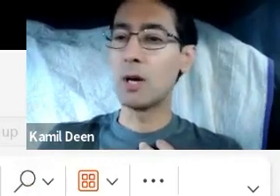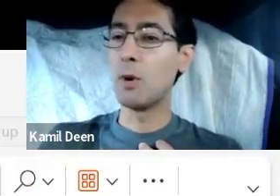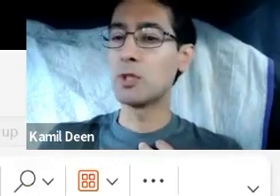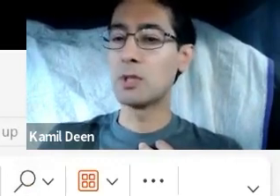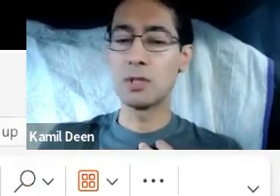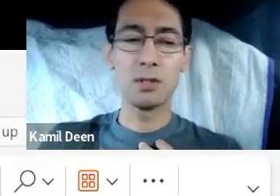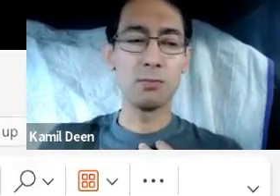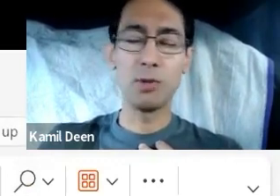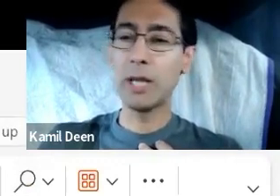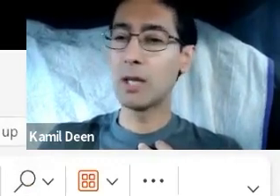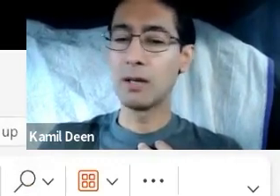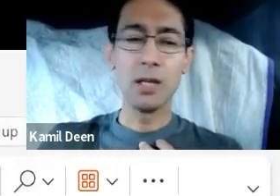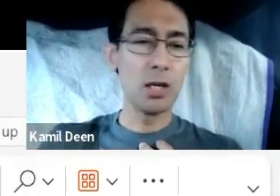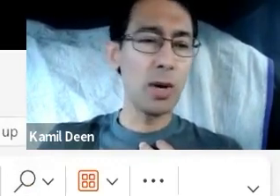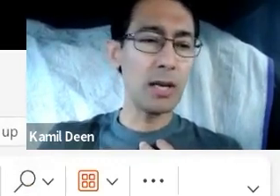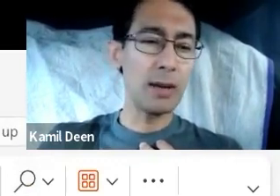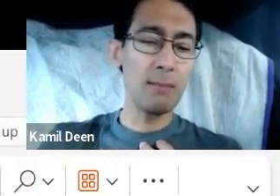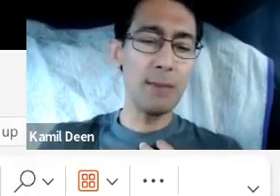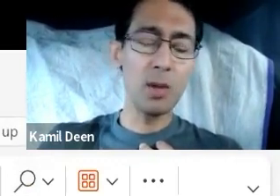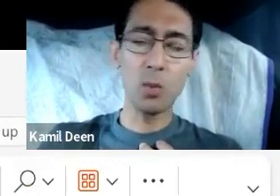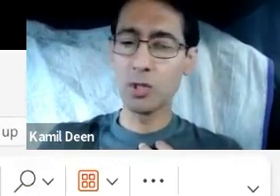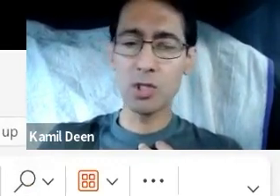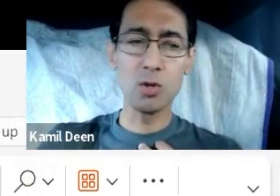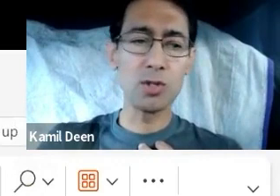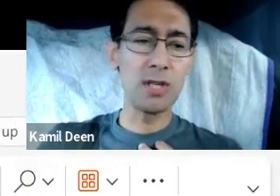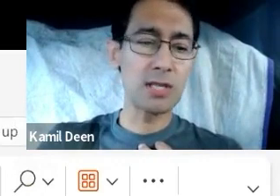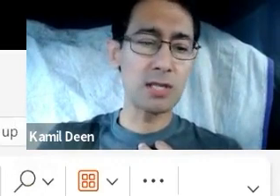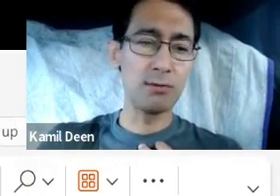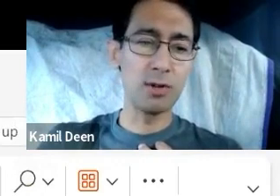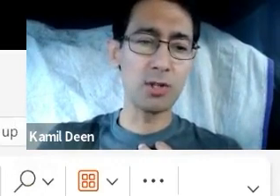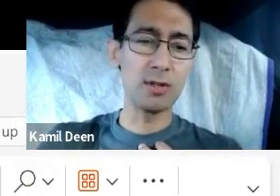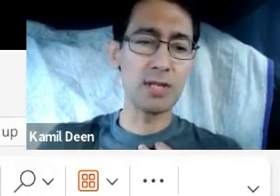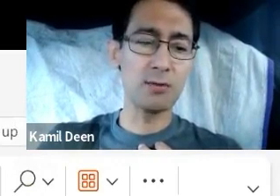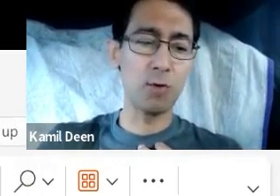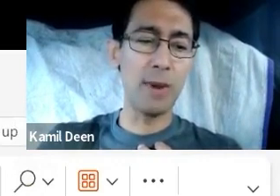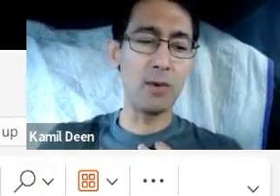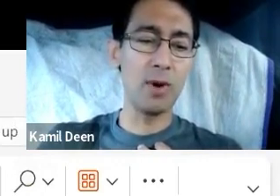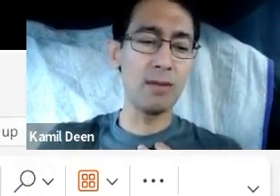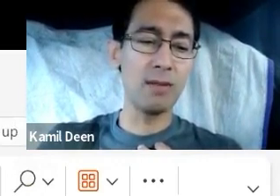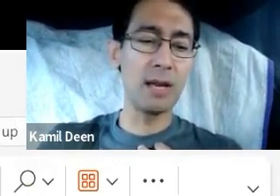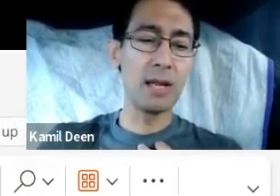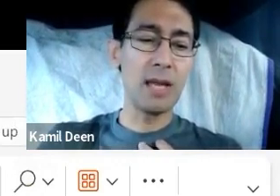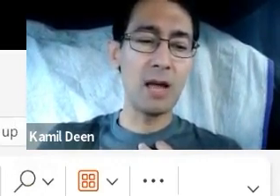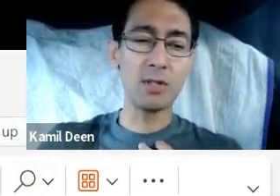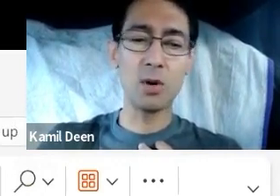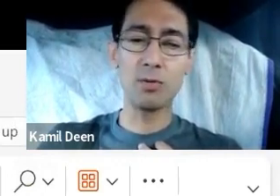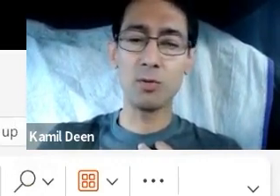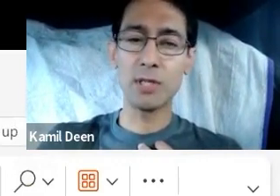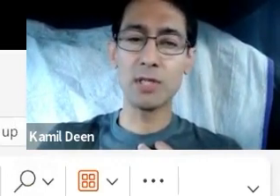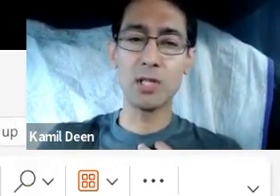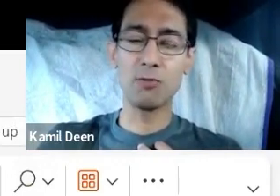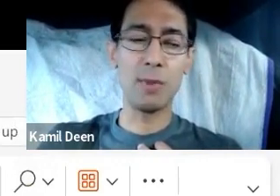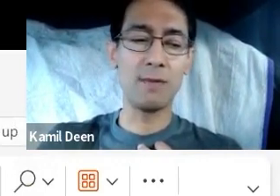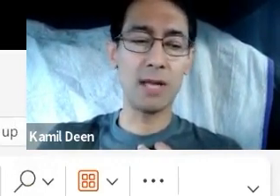a moment break. You know what? Maybe we'll just use this format rather than having to go